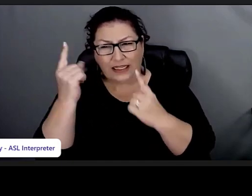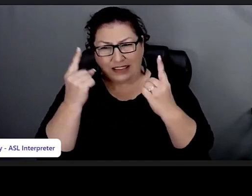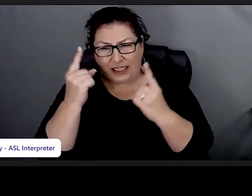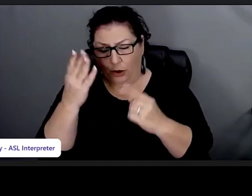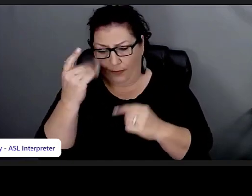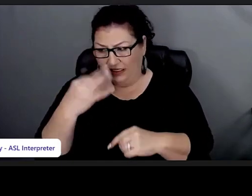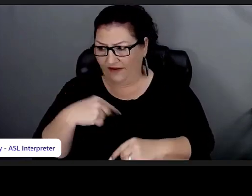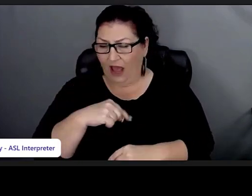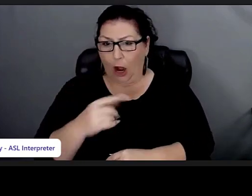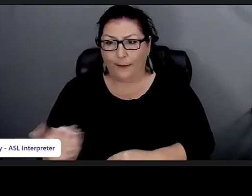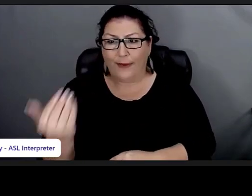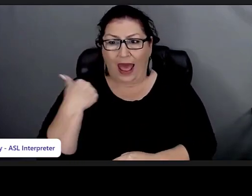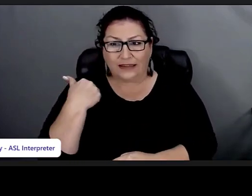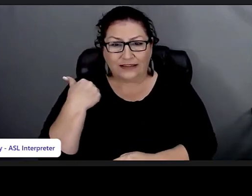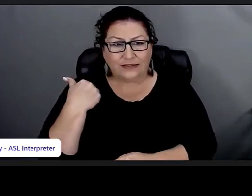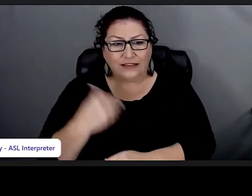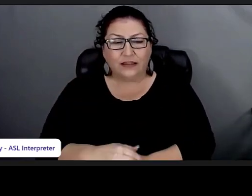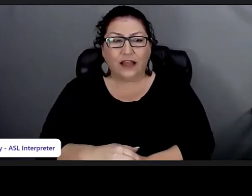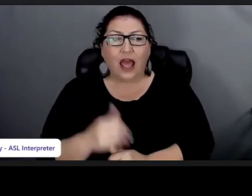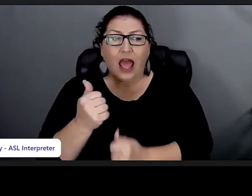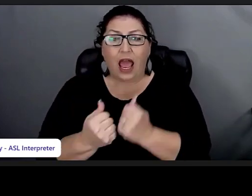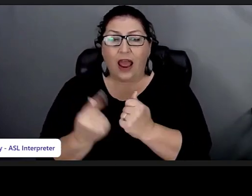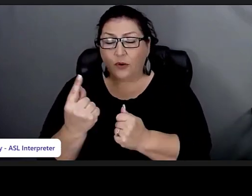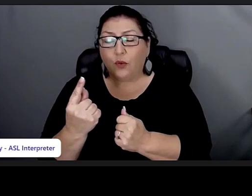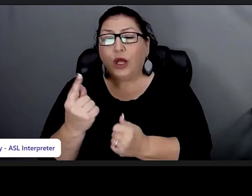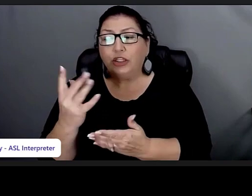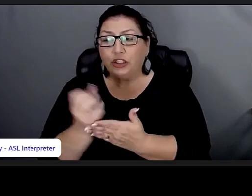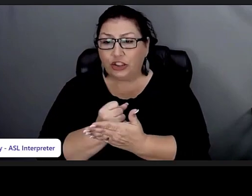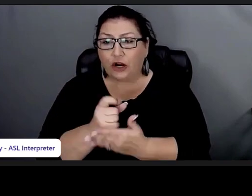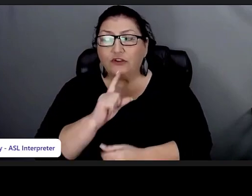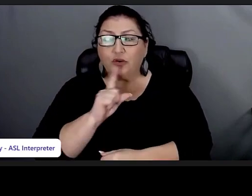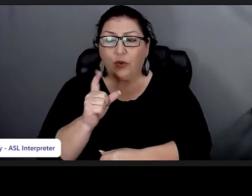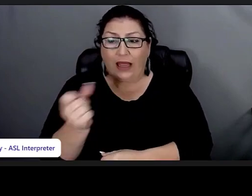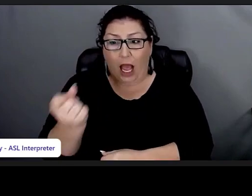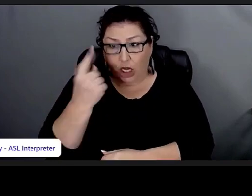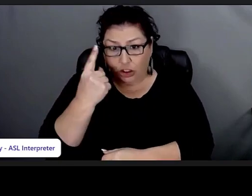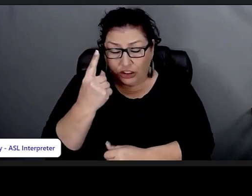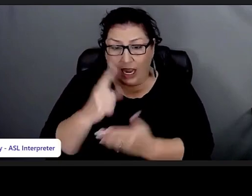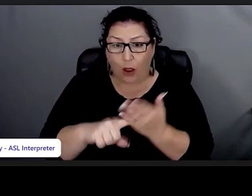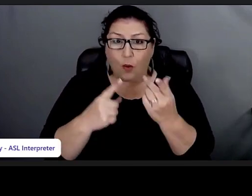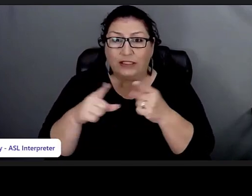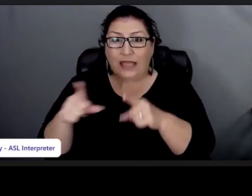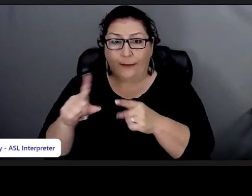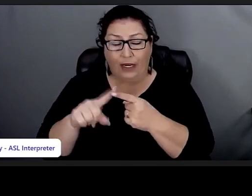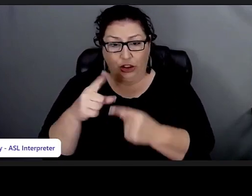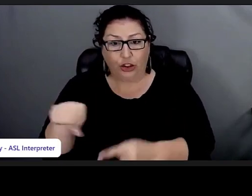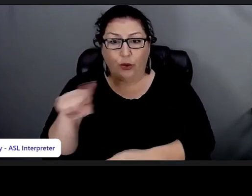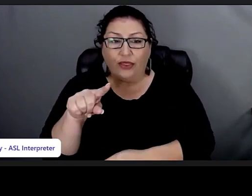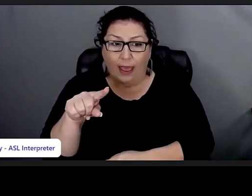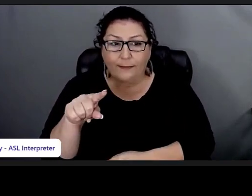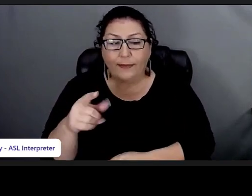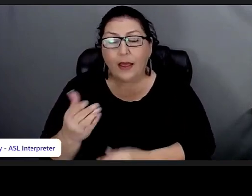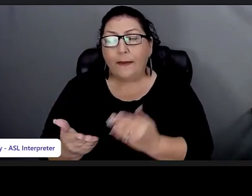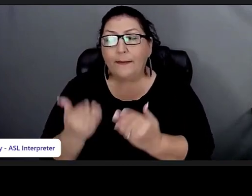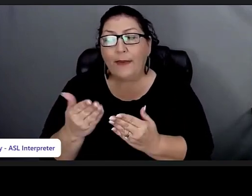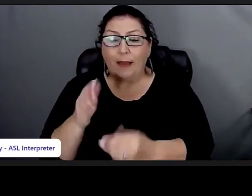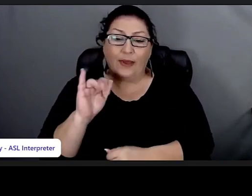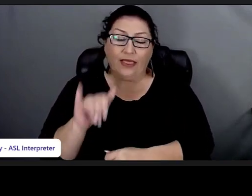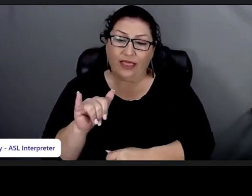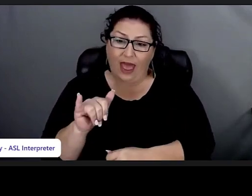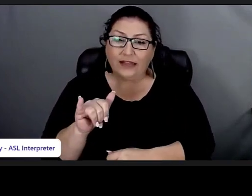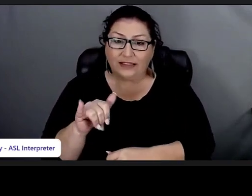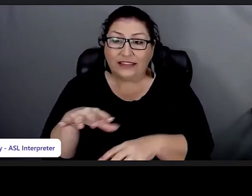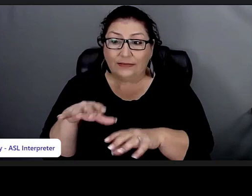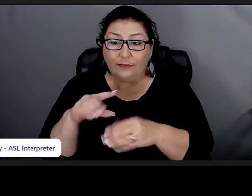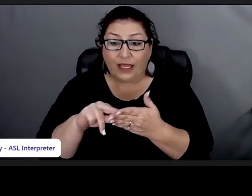past. Everyone deserves to really understand what is happening to them. Maybe this means taking the